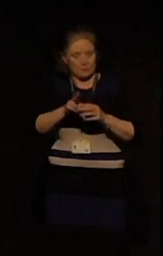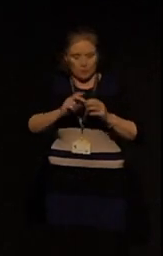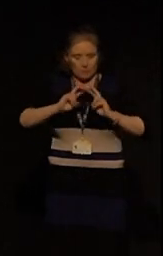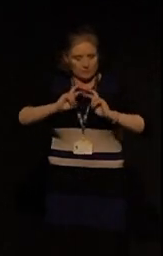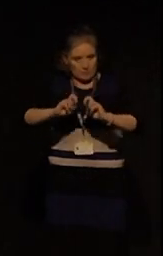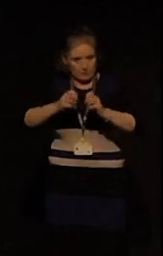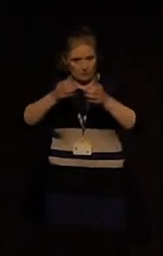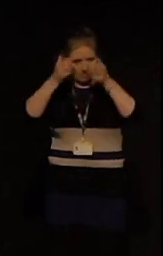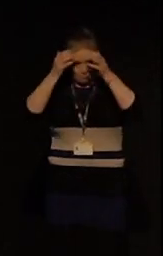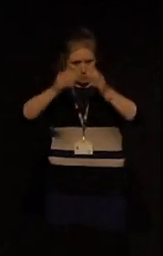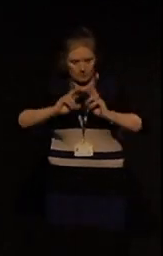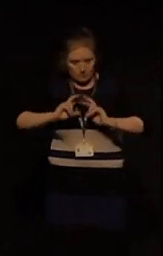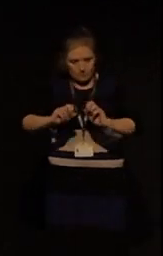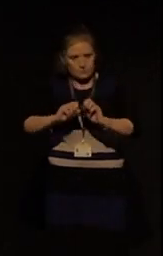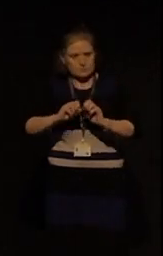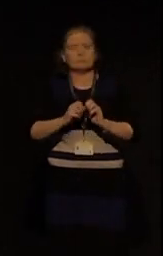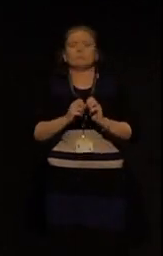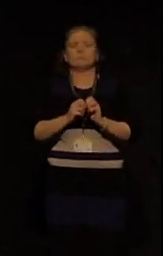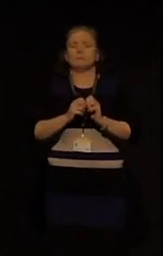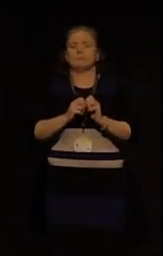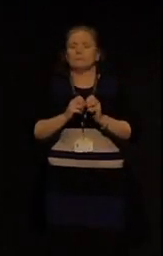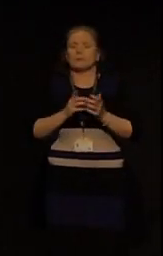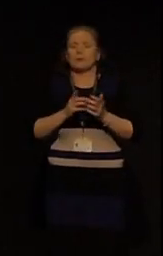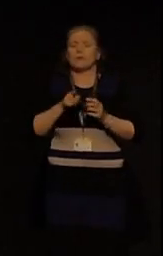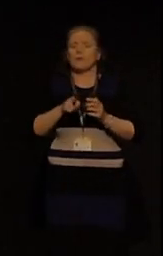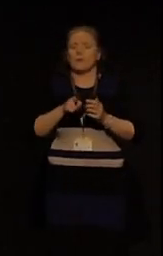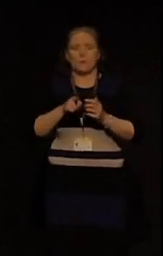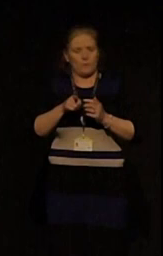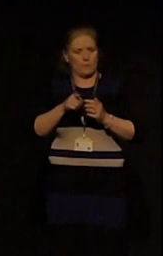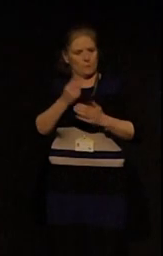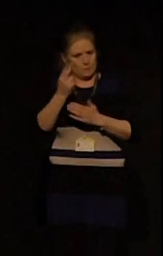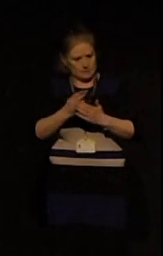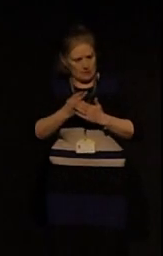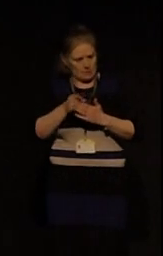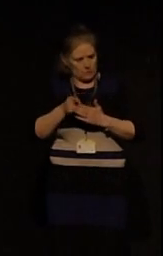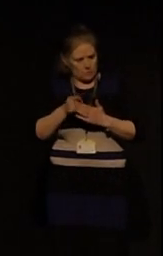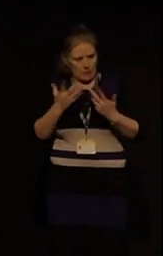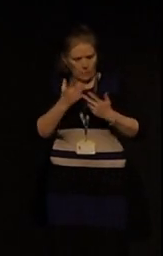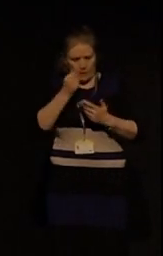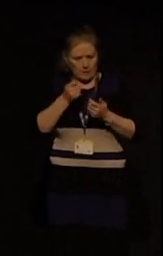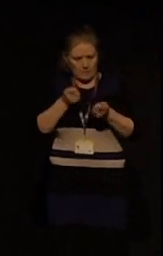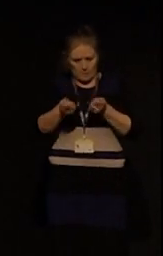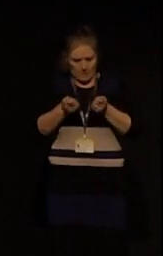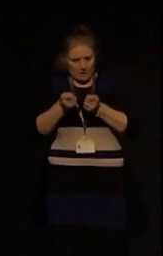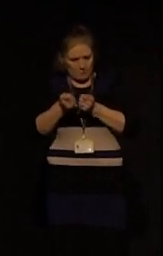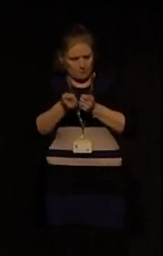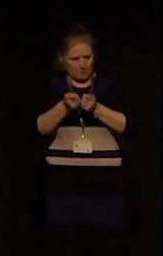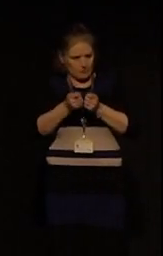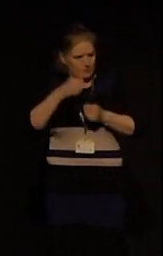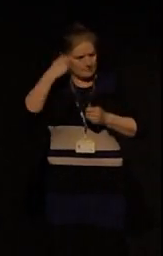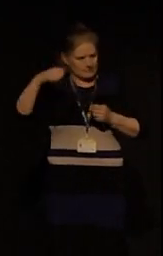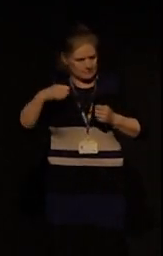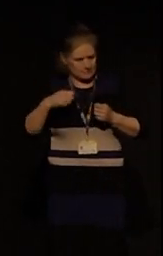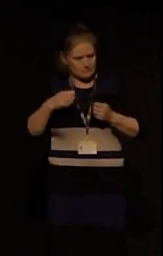I said, "We're going to change our experimental design. We're going to find these people who can manipulate their tinnitus, and we're going to have them go in